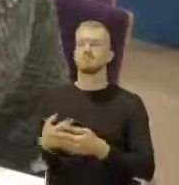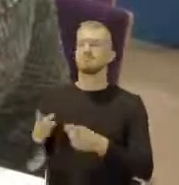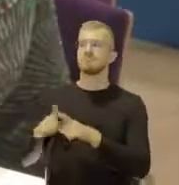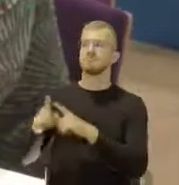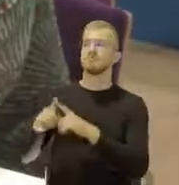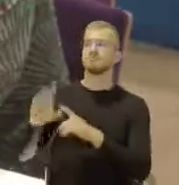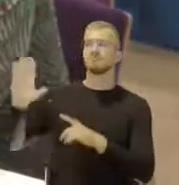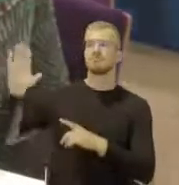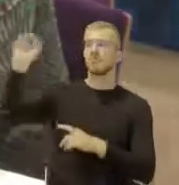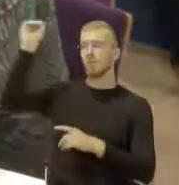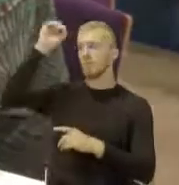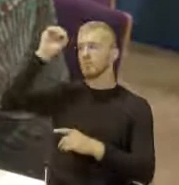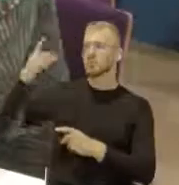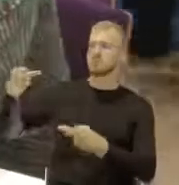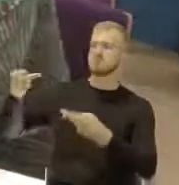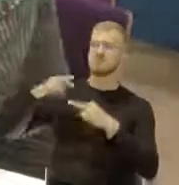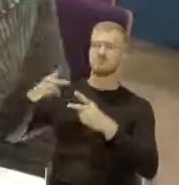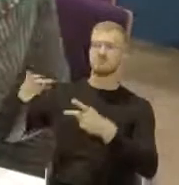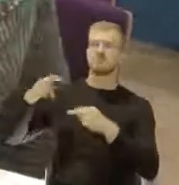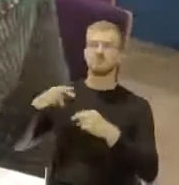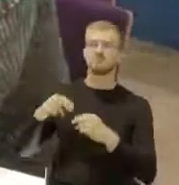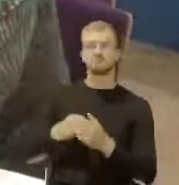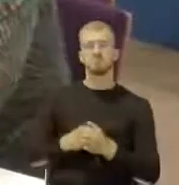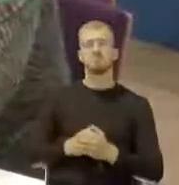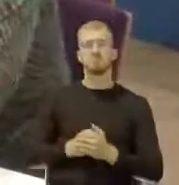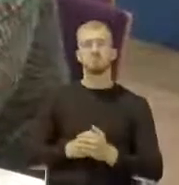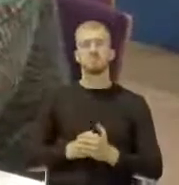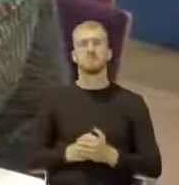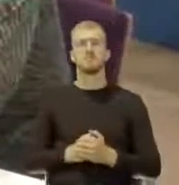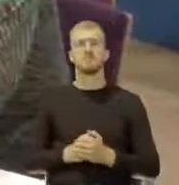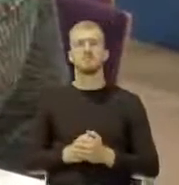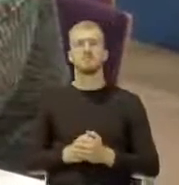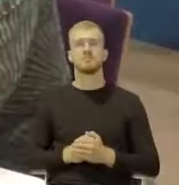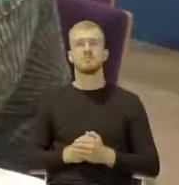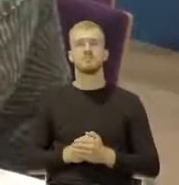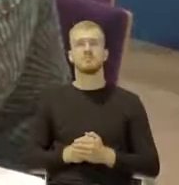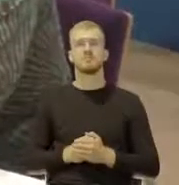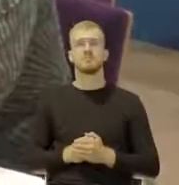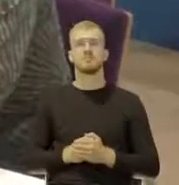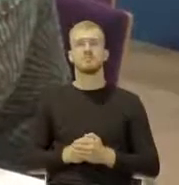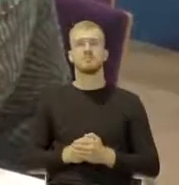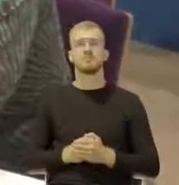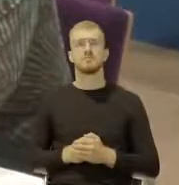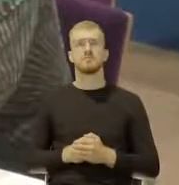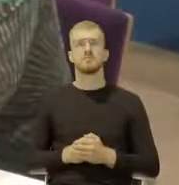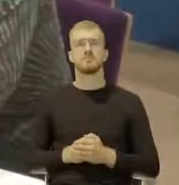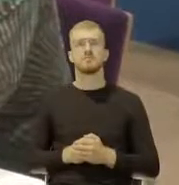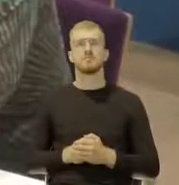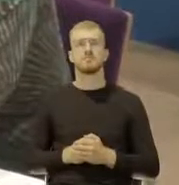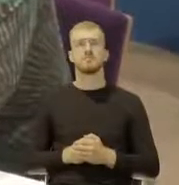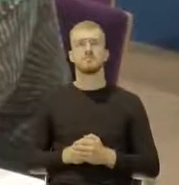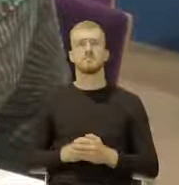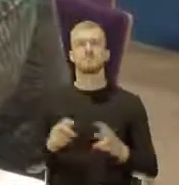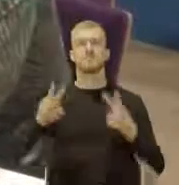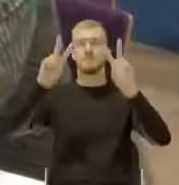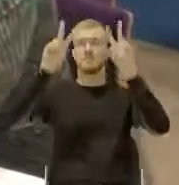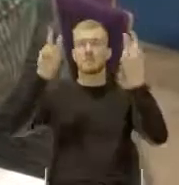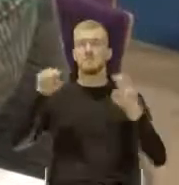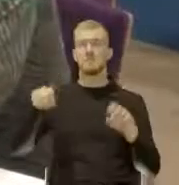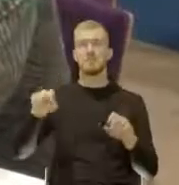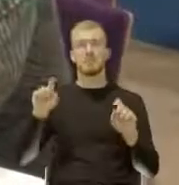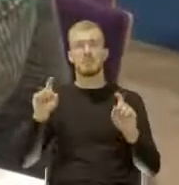It's a Yoruba saying, which is, times are urgent, let us slow down. So I wish to invite you to enjoy this festival very